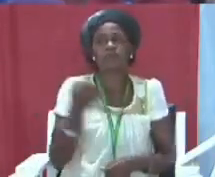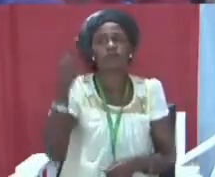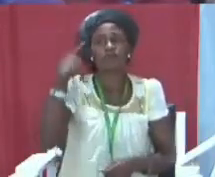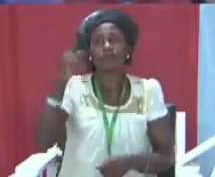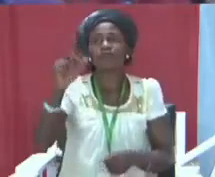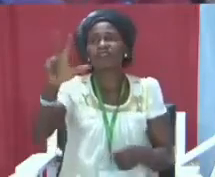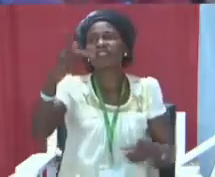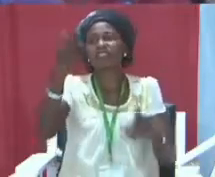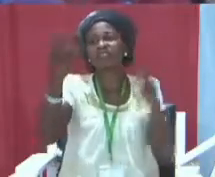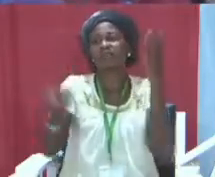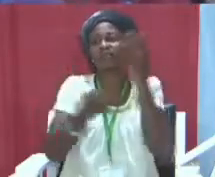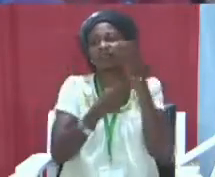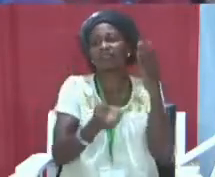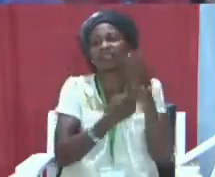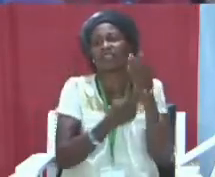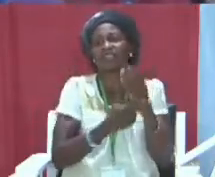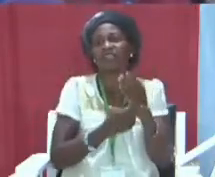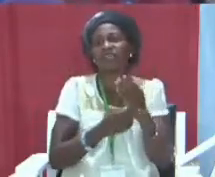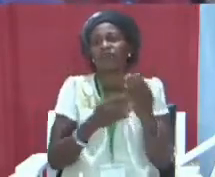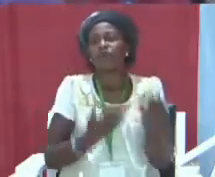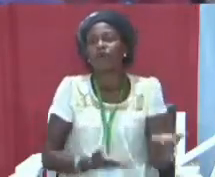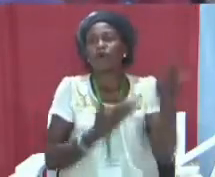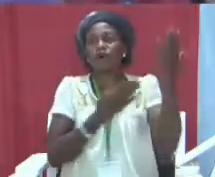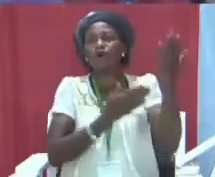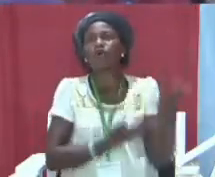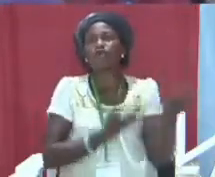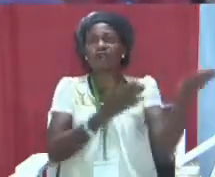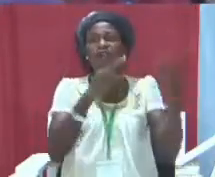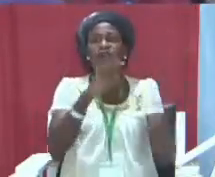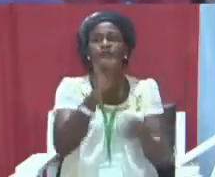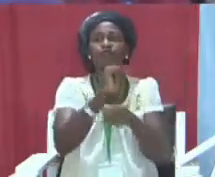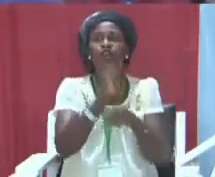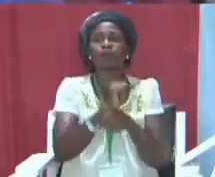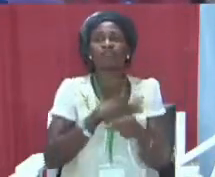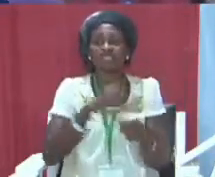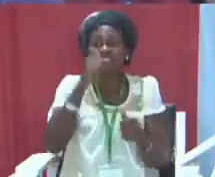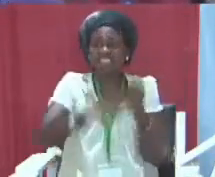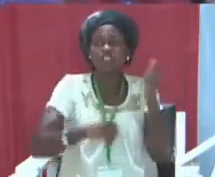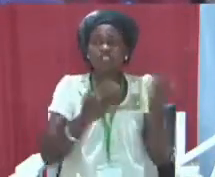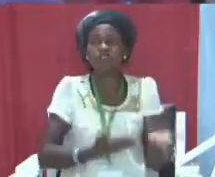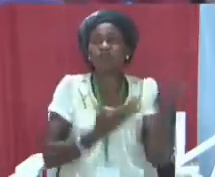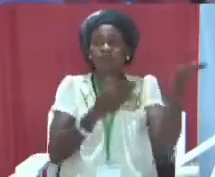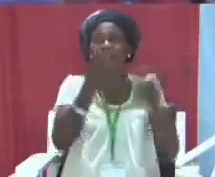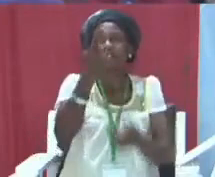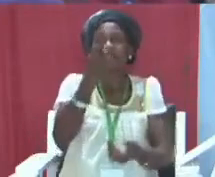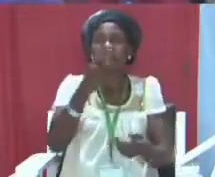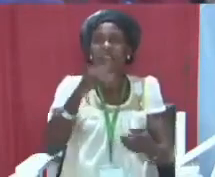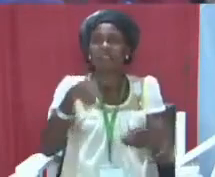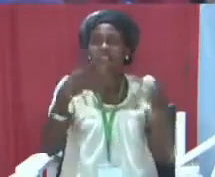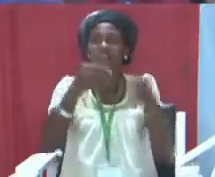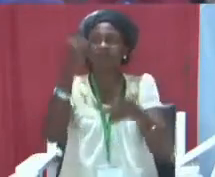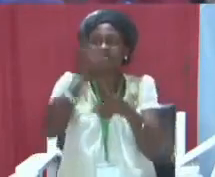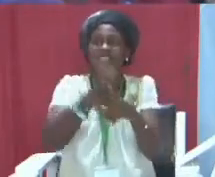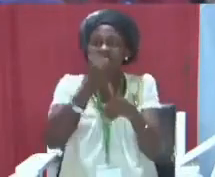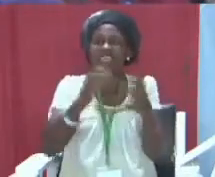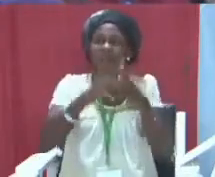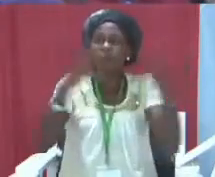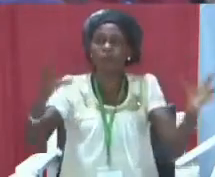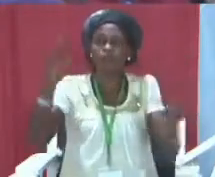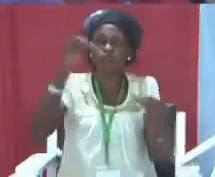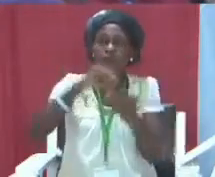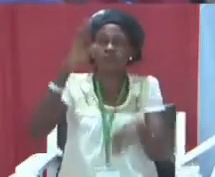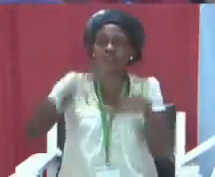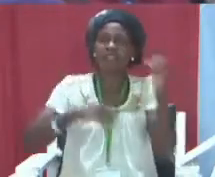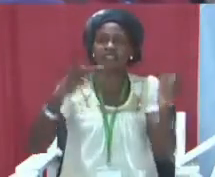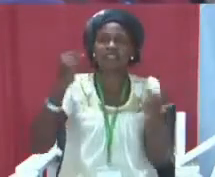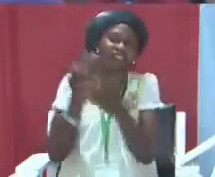the 3 banks. Offer of job. And each offer gave him a salary much more than